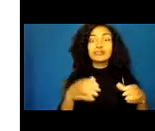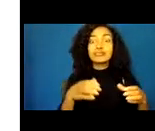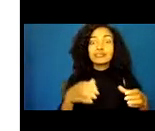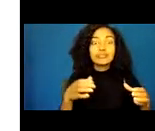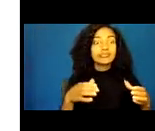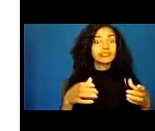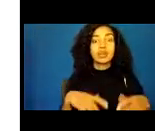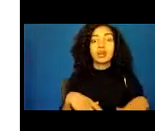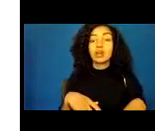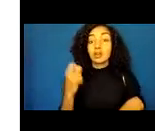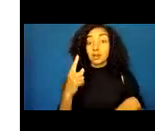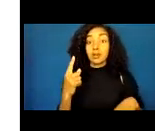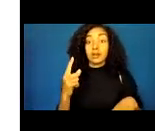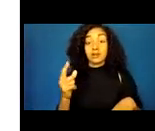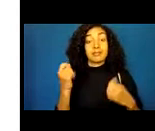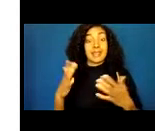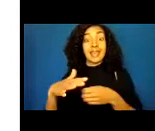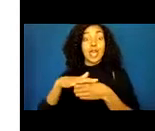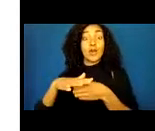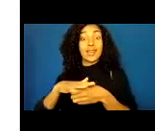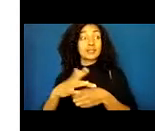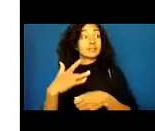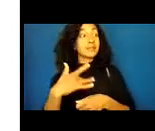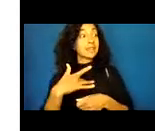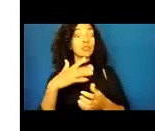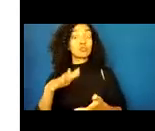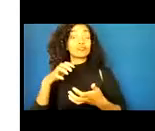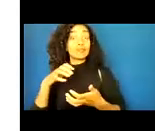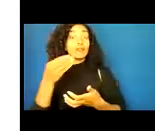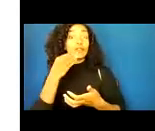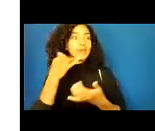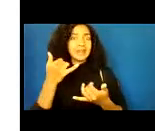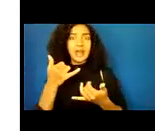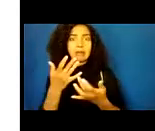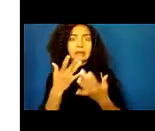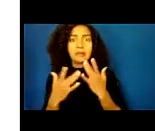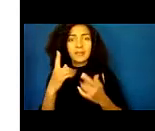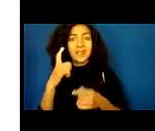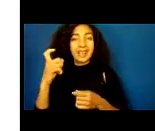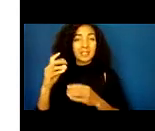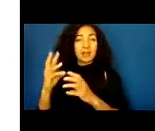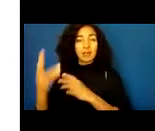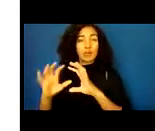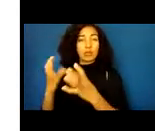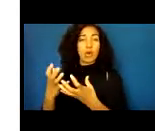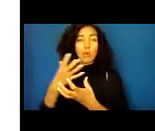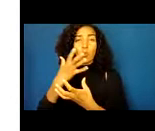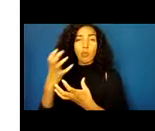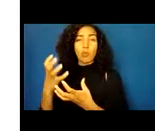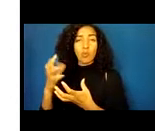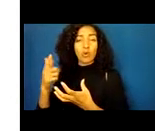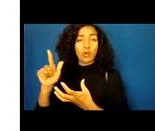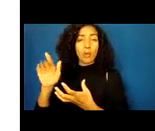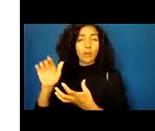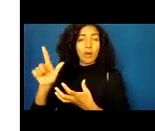of our areas aren't getting the food that they used to get because of global warming impacts. So there's so many impacts that are